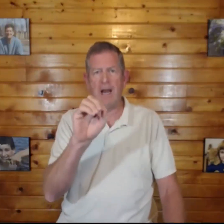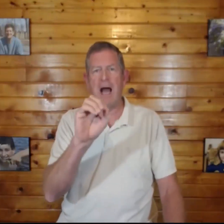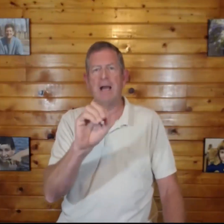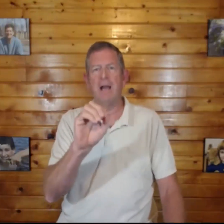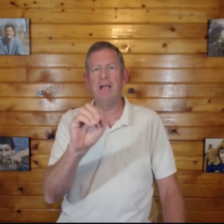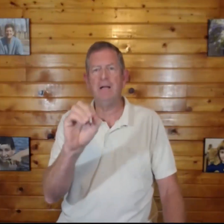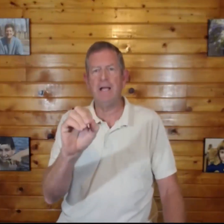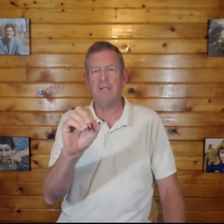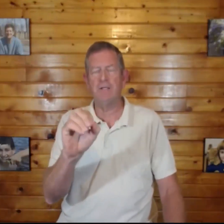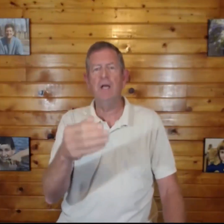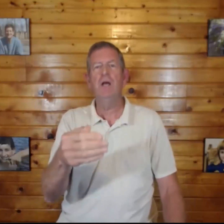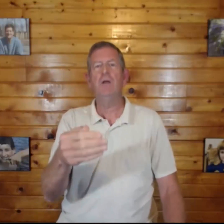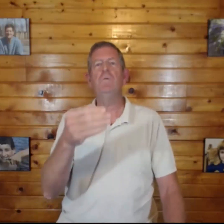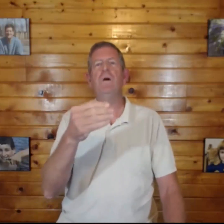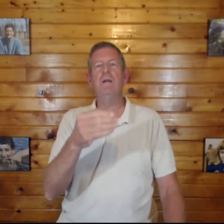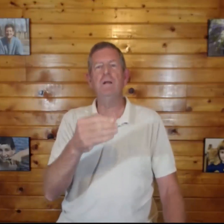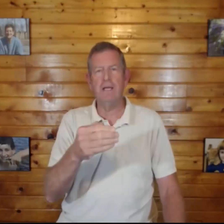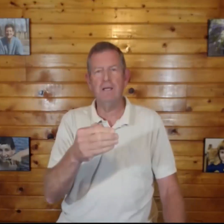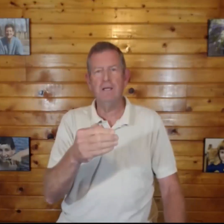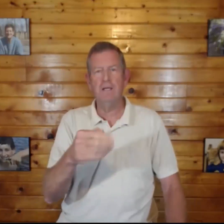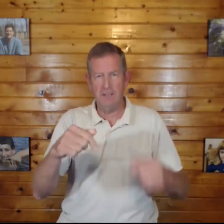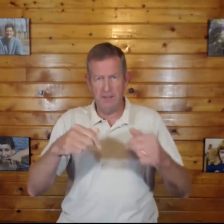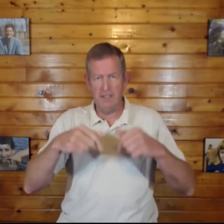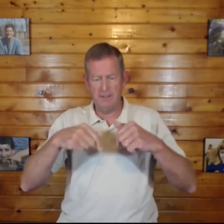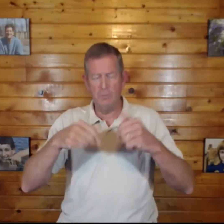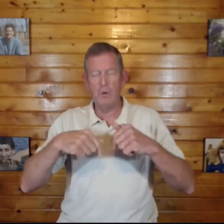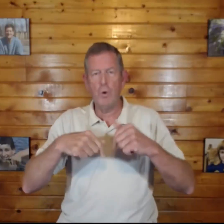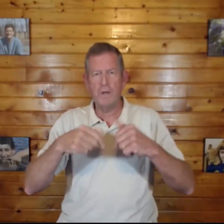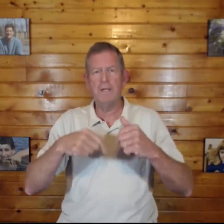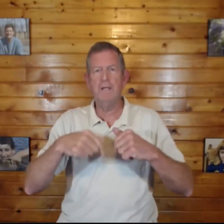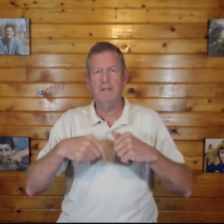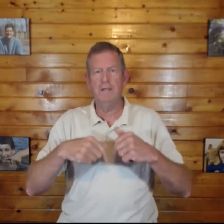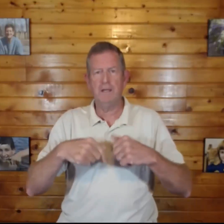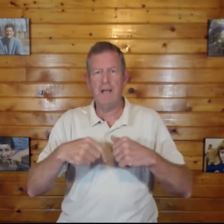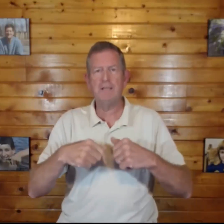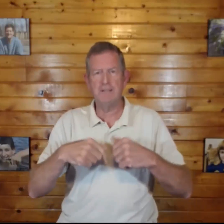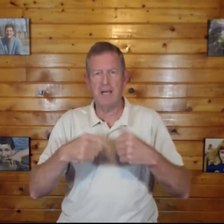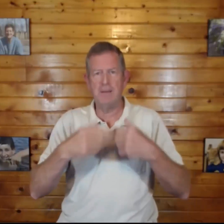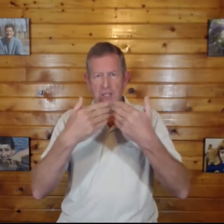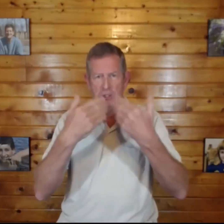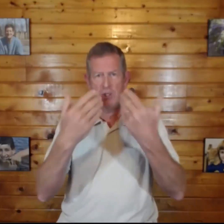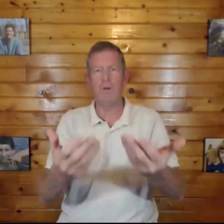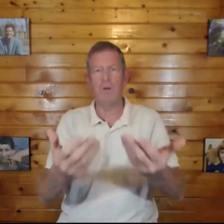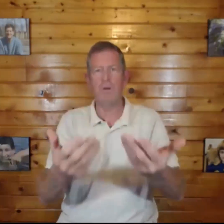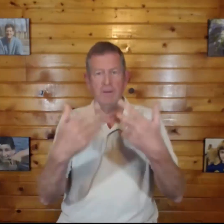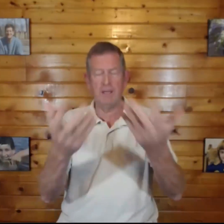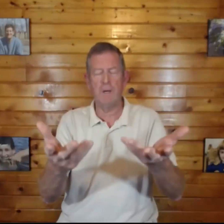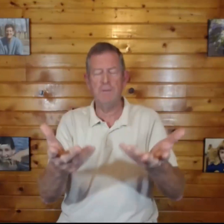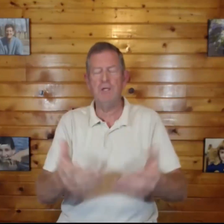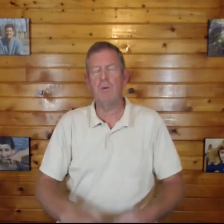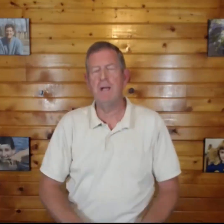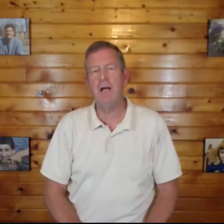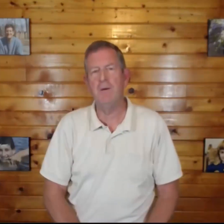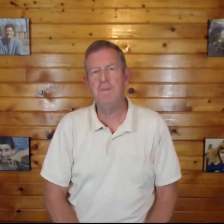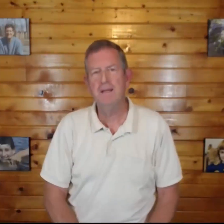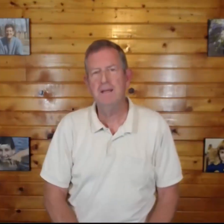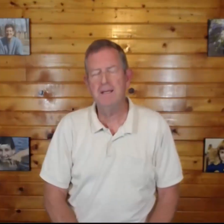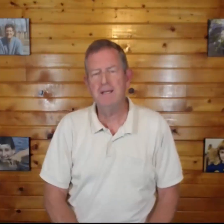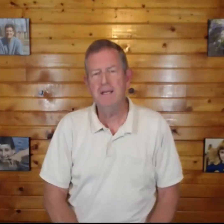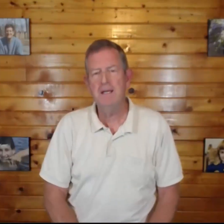click on online classes, you'll find a link to these recorded classes that I'm teaching, like the one I'm teaching right